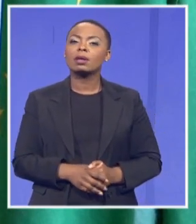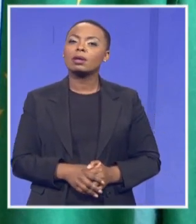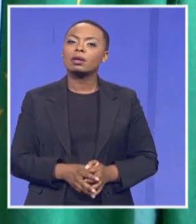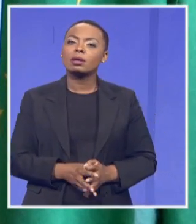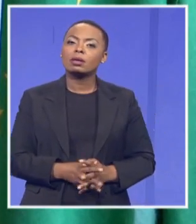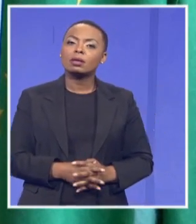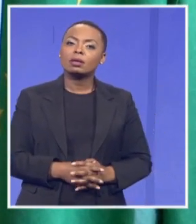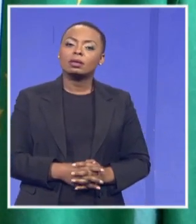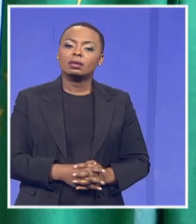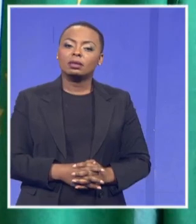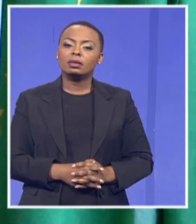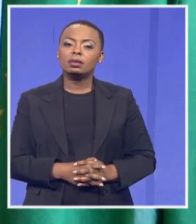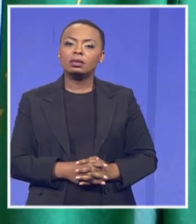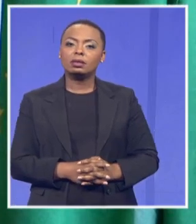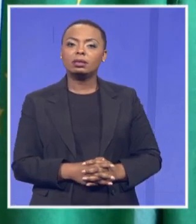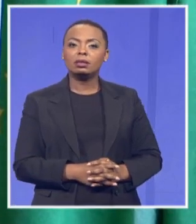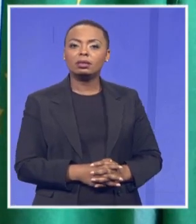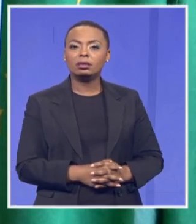underpinning.